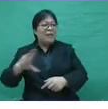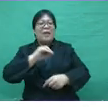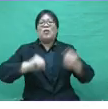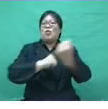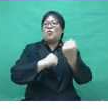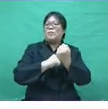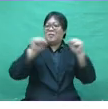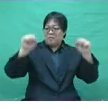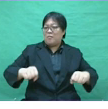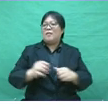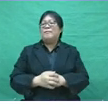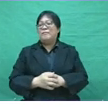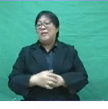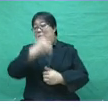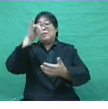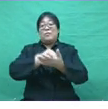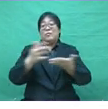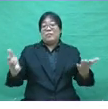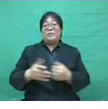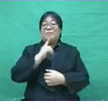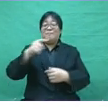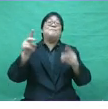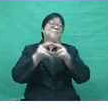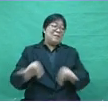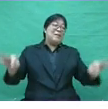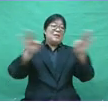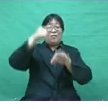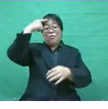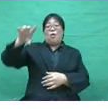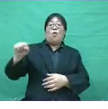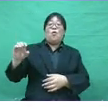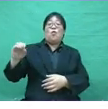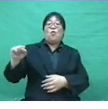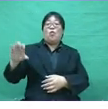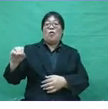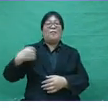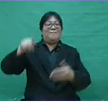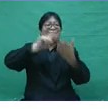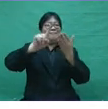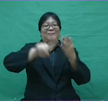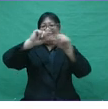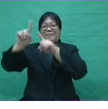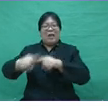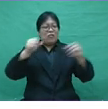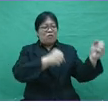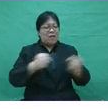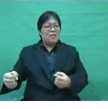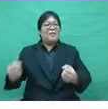capacities. Therefore, it is crucial for SOXO to look into other strategic solutions,